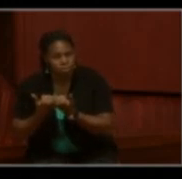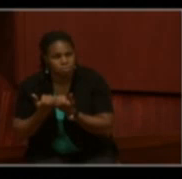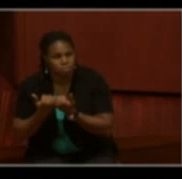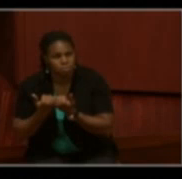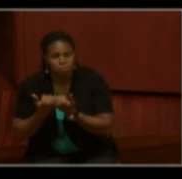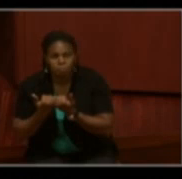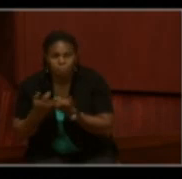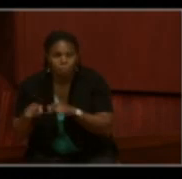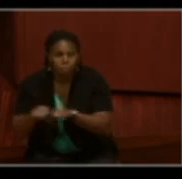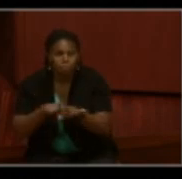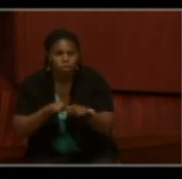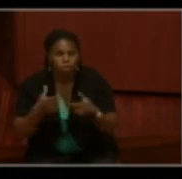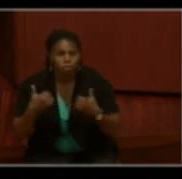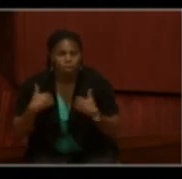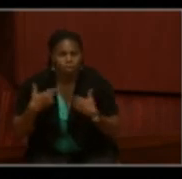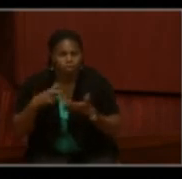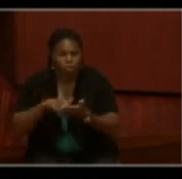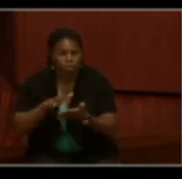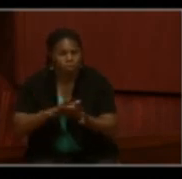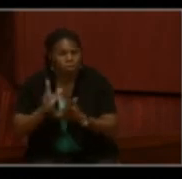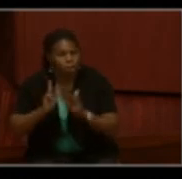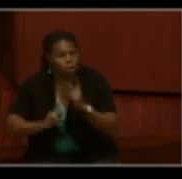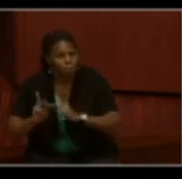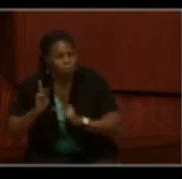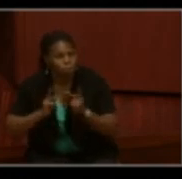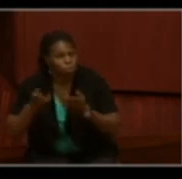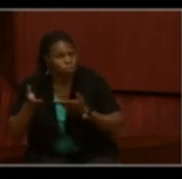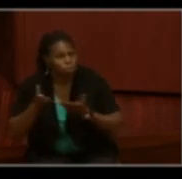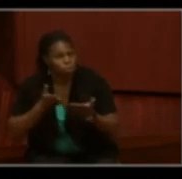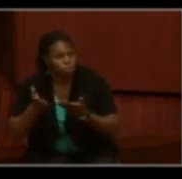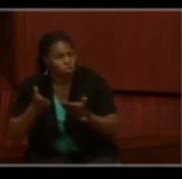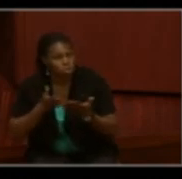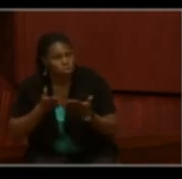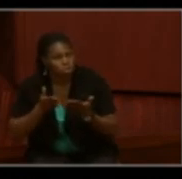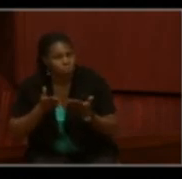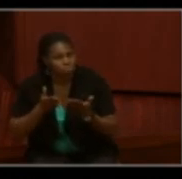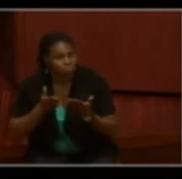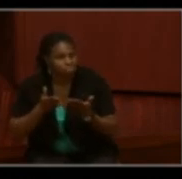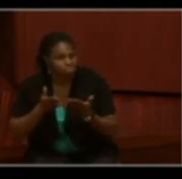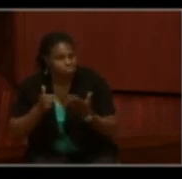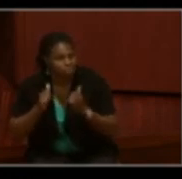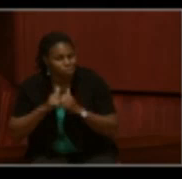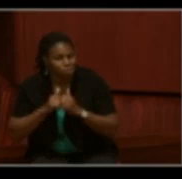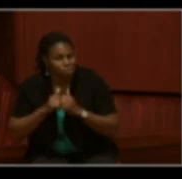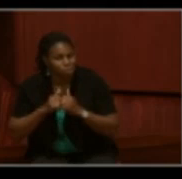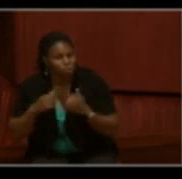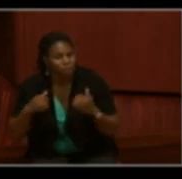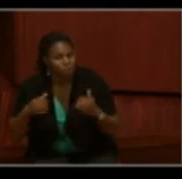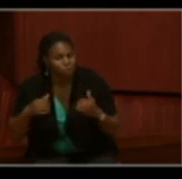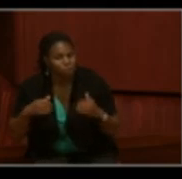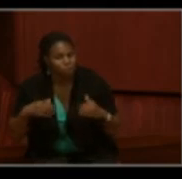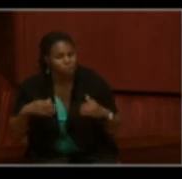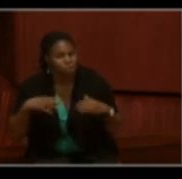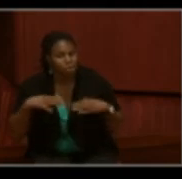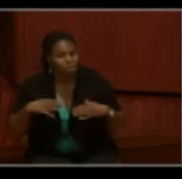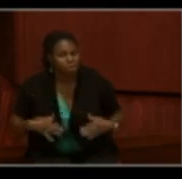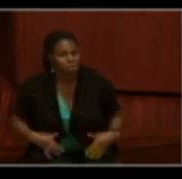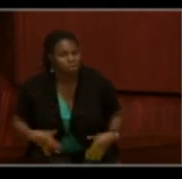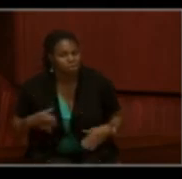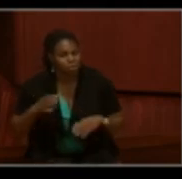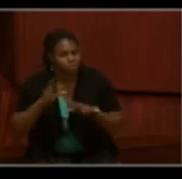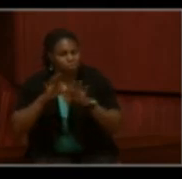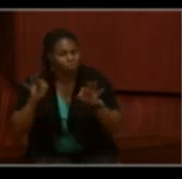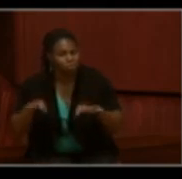We also have the records of people who served with the Civilian Conservation Corps and the Works Progress Administration. We